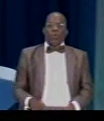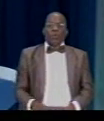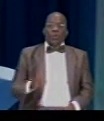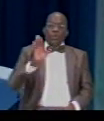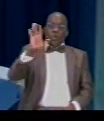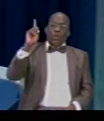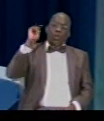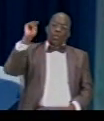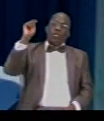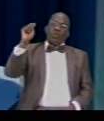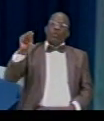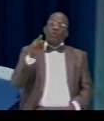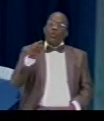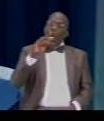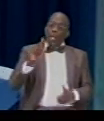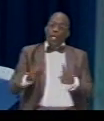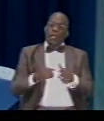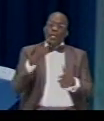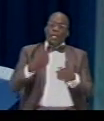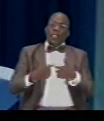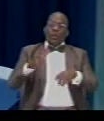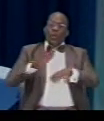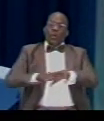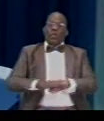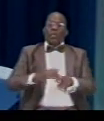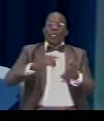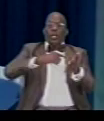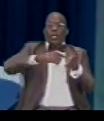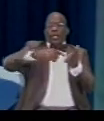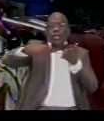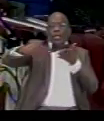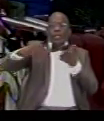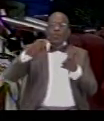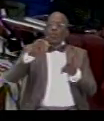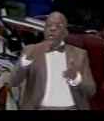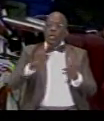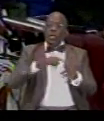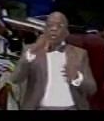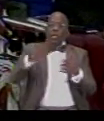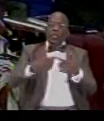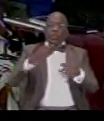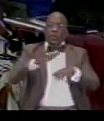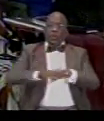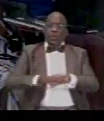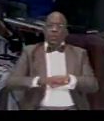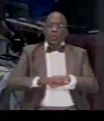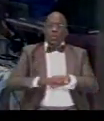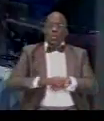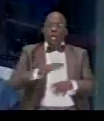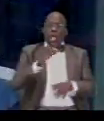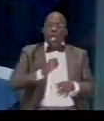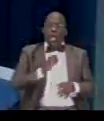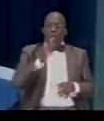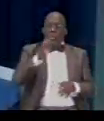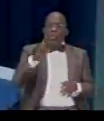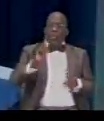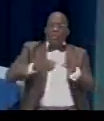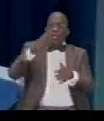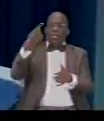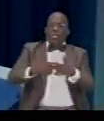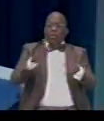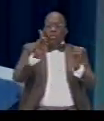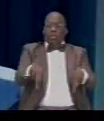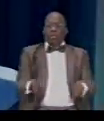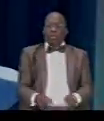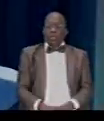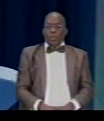are the next one online. Say, I'm the next one online. We'll never escape you in Jesus'